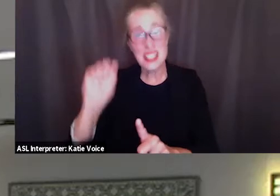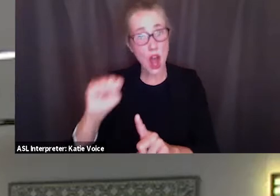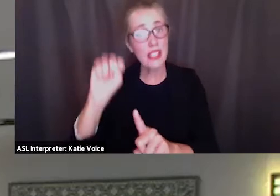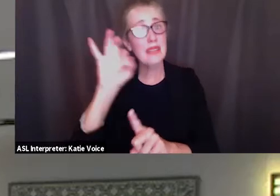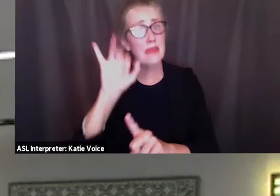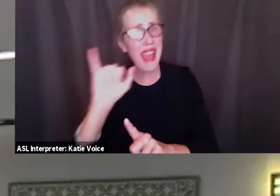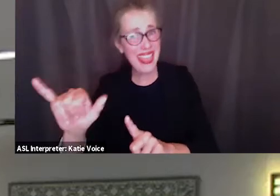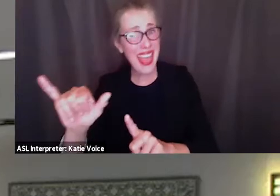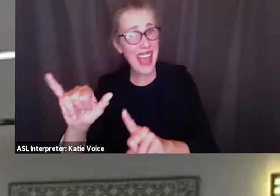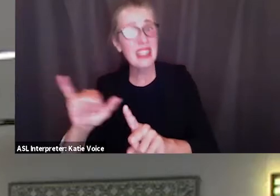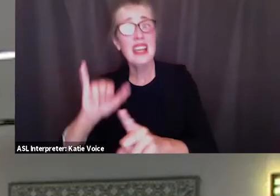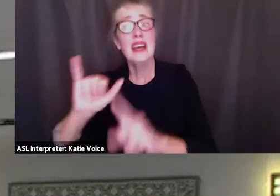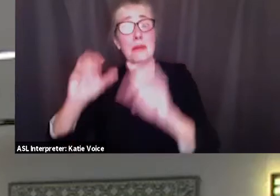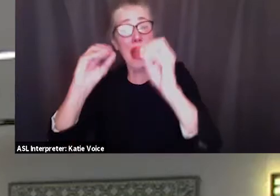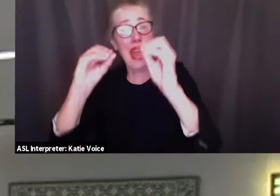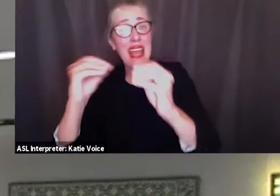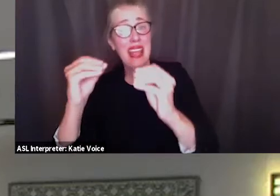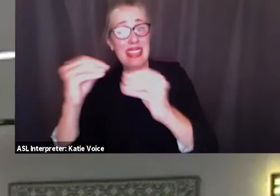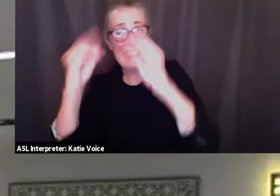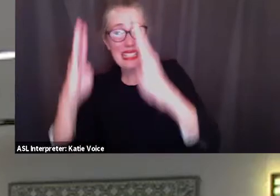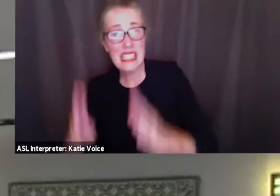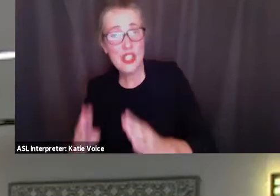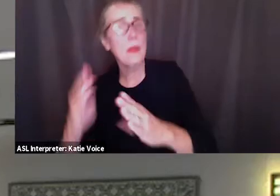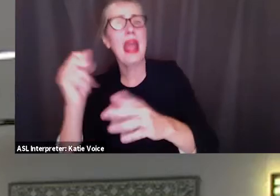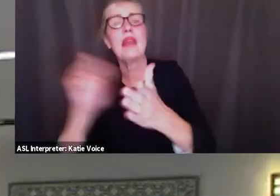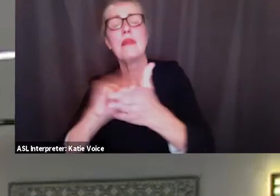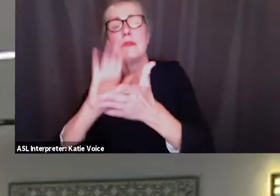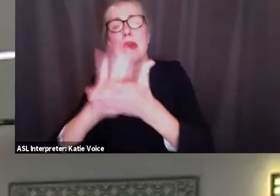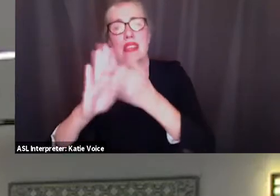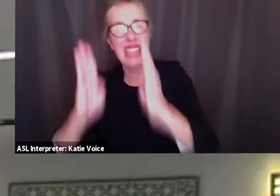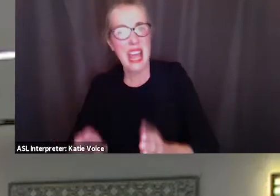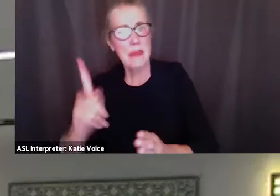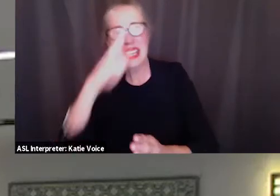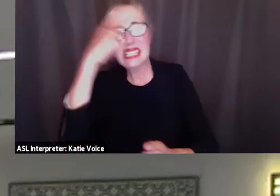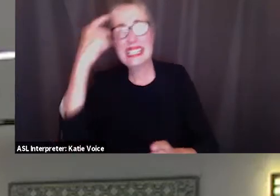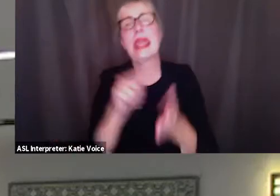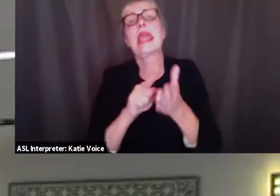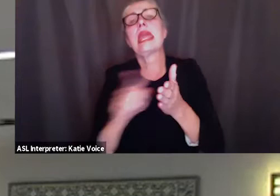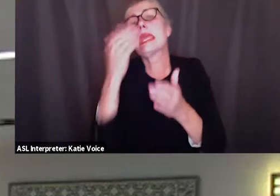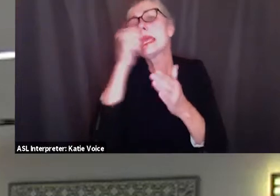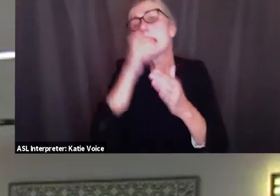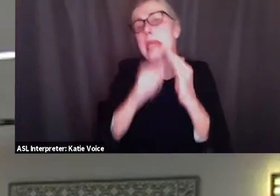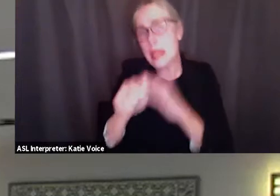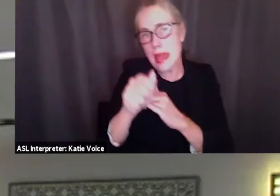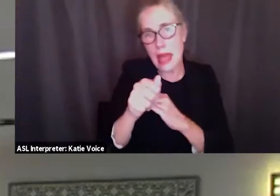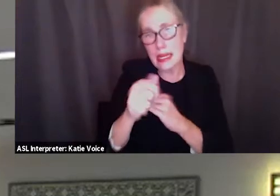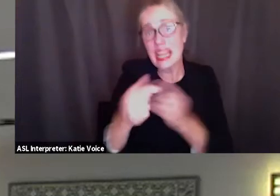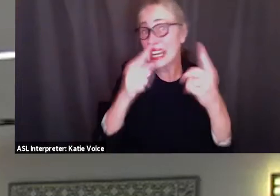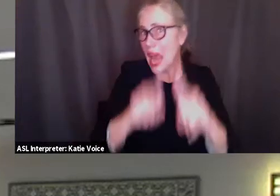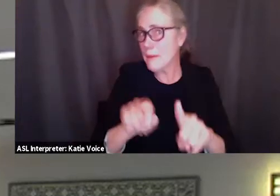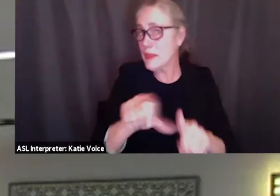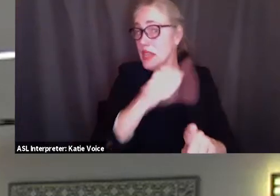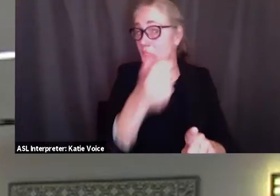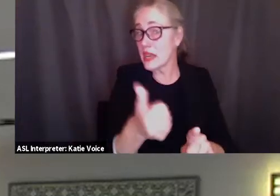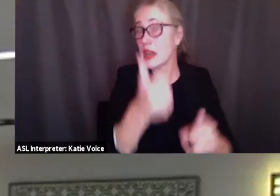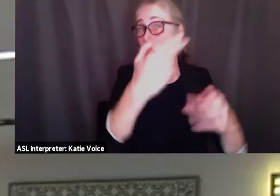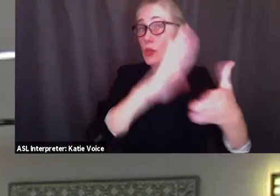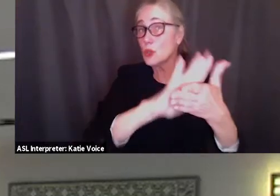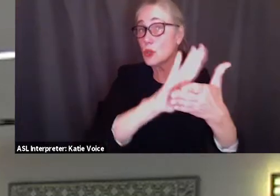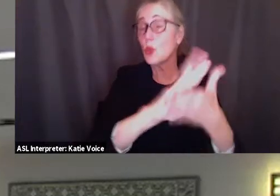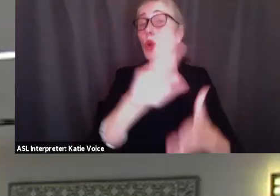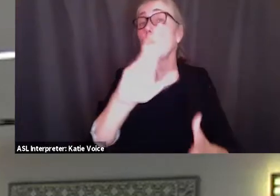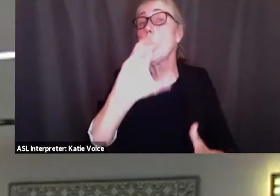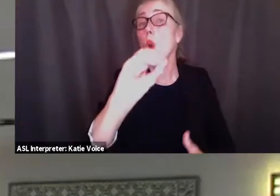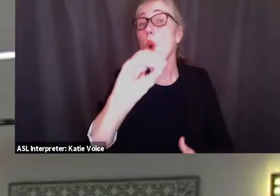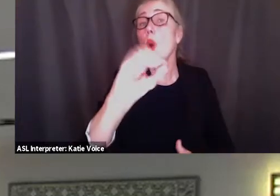at risk because they swept it under the carpet and they sent the guy over there. And for anybody, the